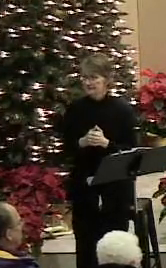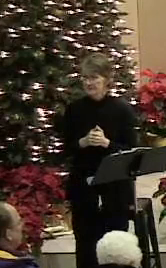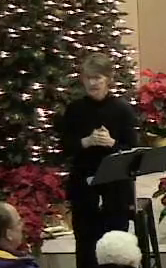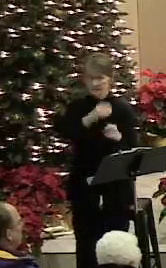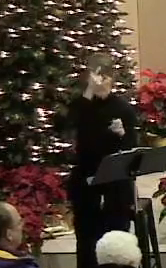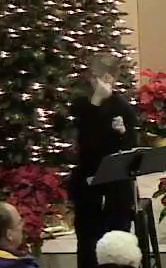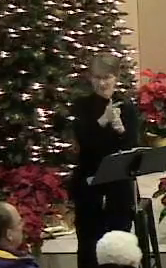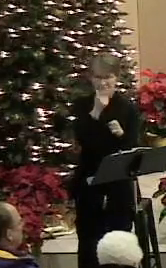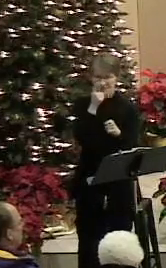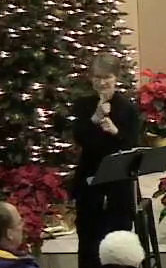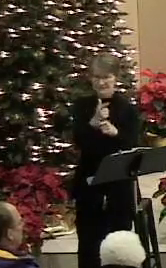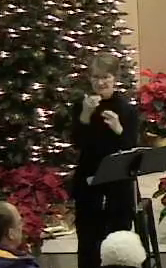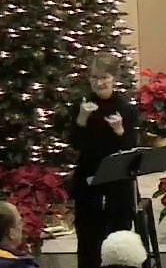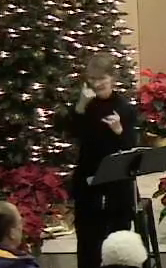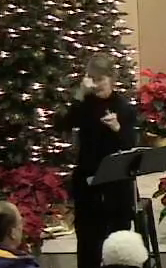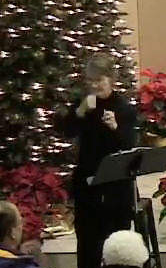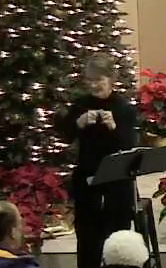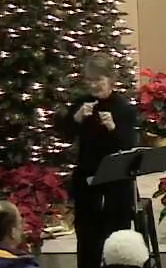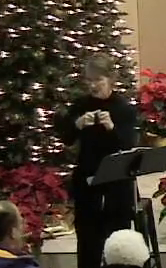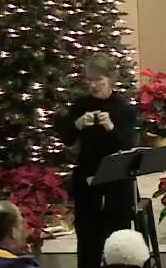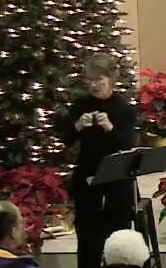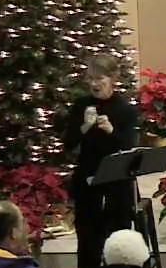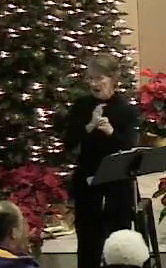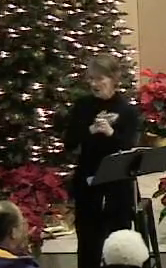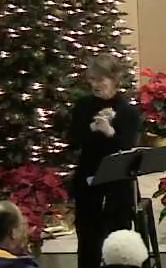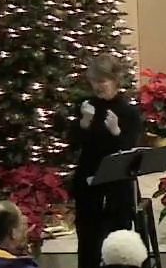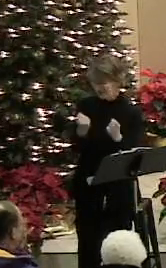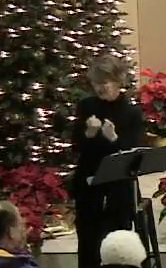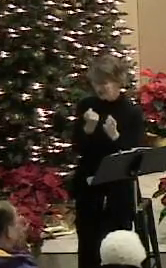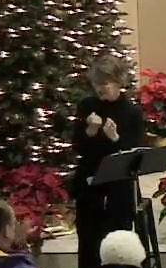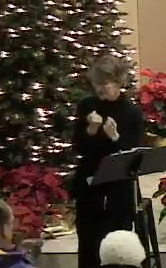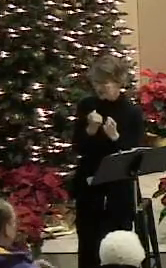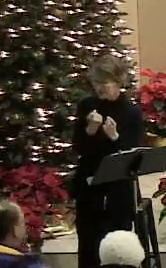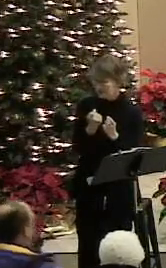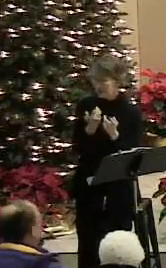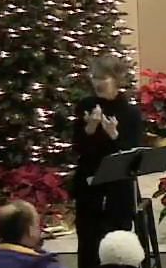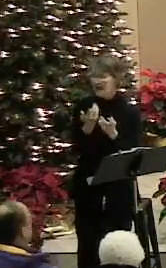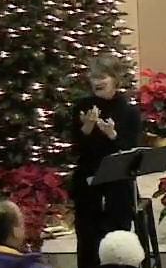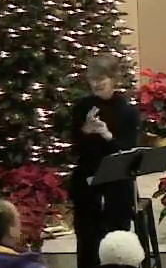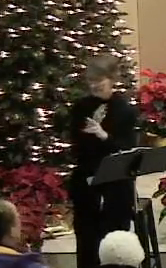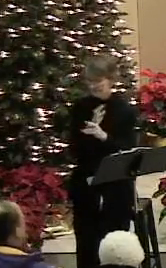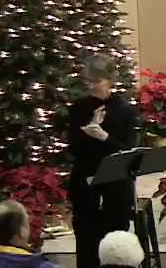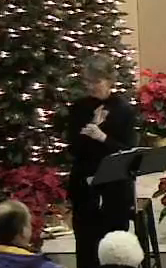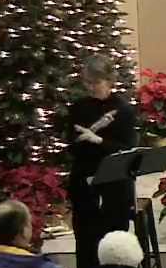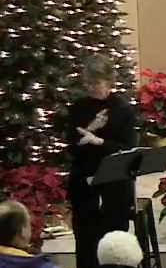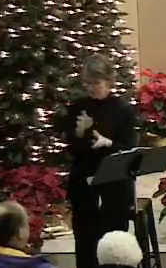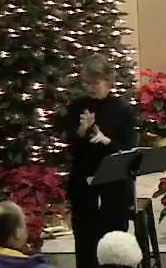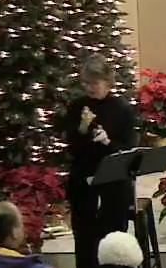Brothers and sisters, let us acknowledge our sins and so prepare ourselves to celebrate the sacred mysteries.